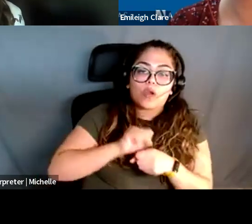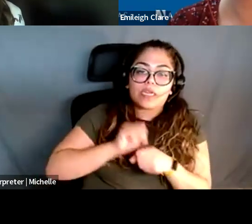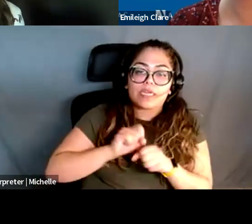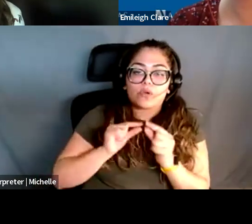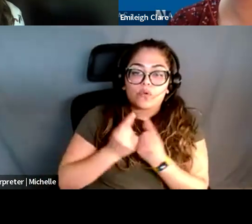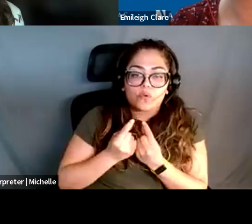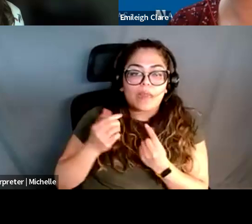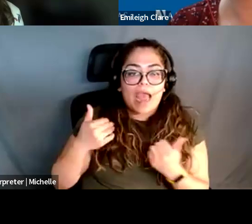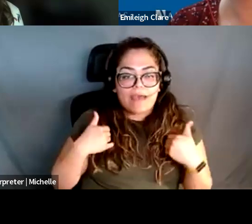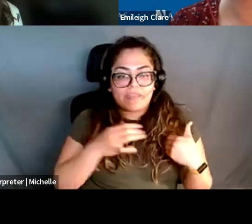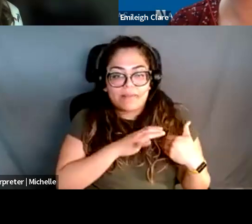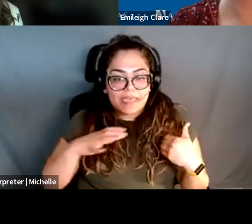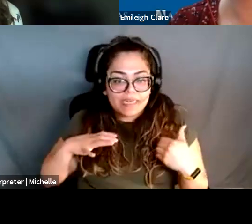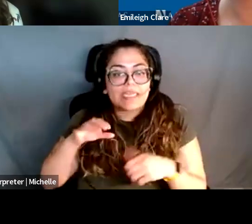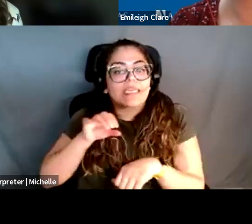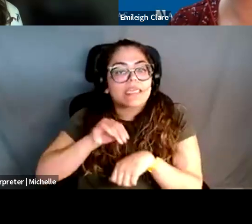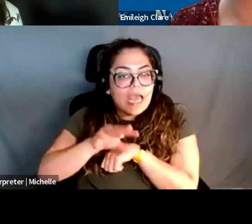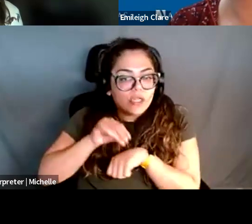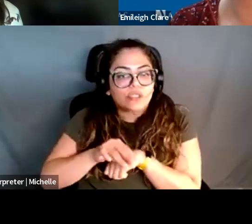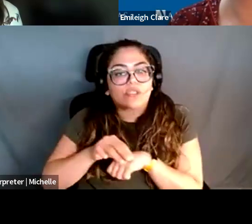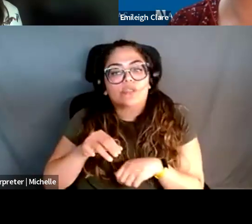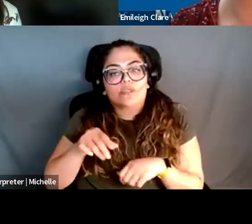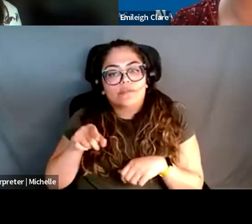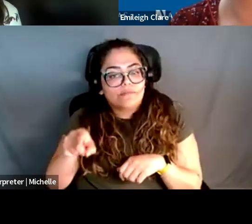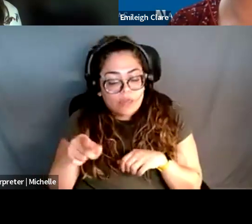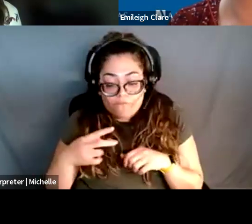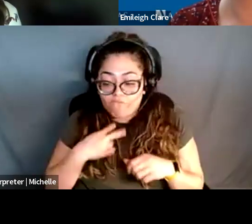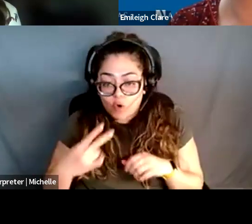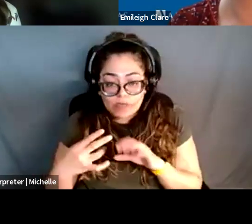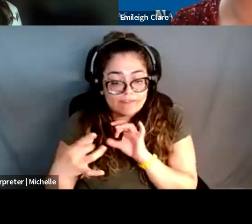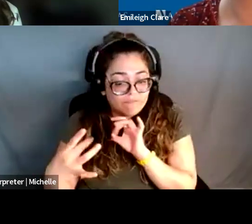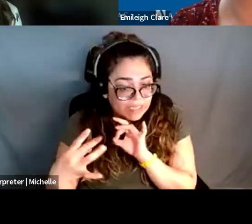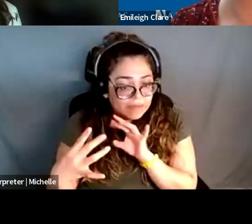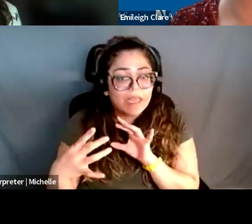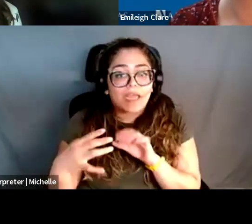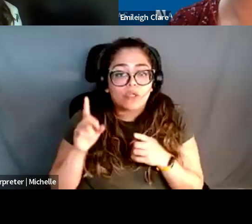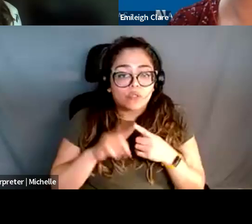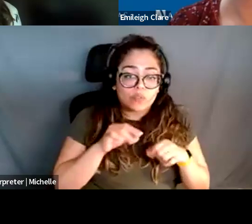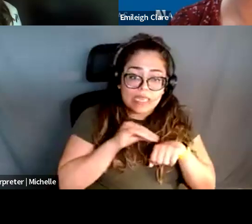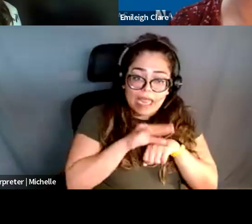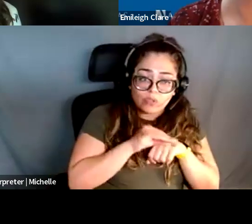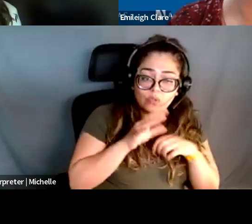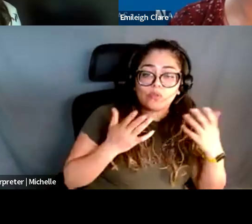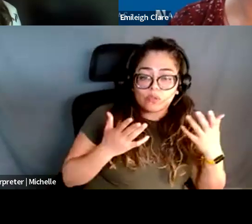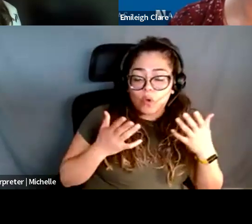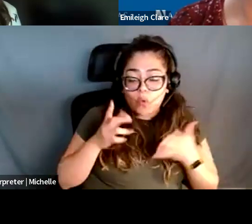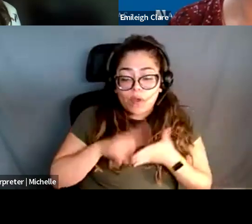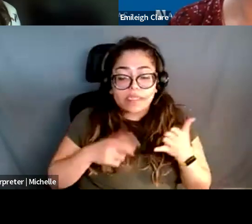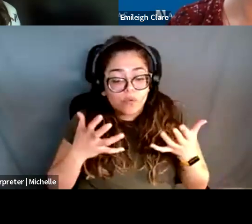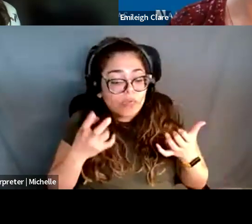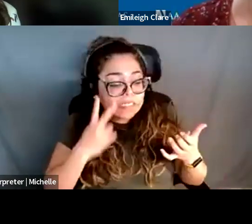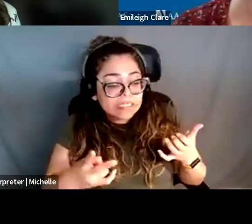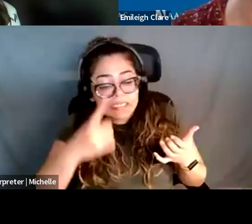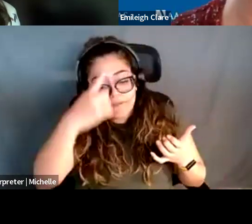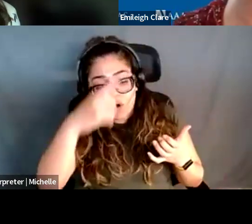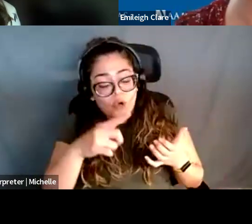do also have a voice as well with providing feedback to our council and what you would like to see, for students and early